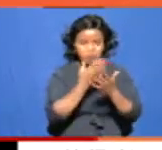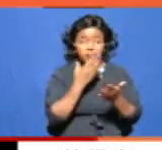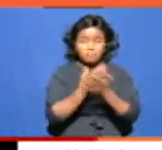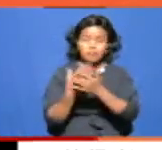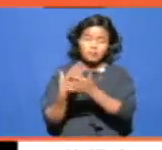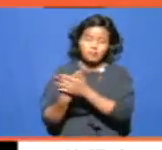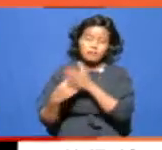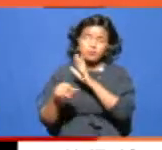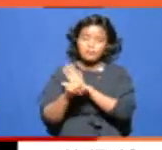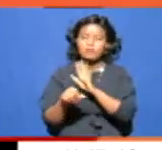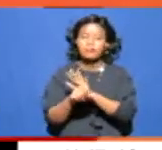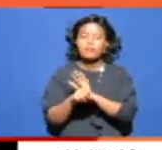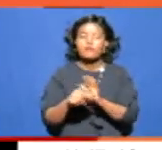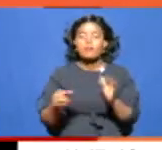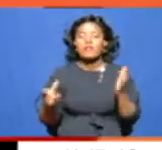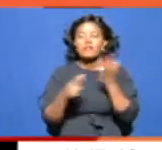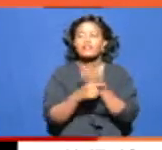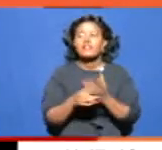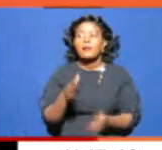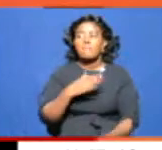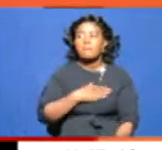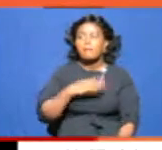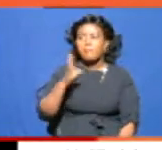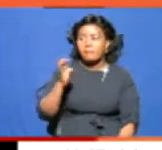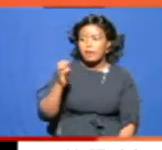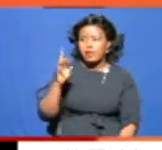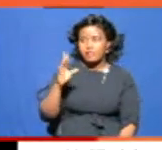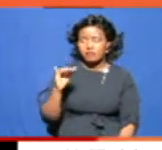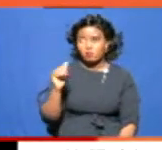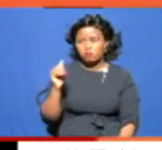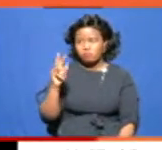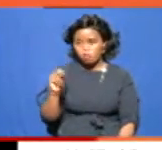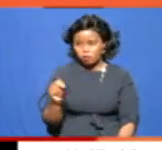My name is Bramwell Karamoja, a former footballer.